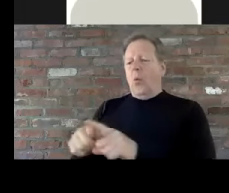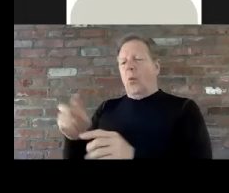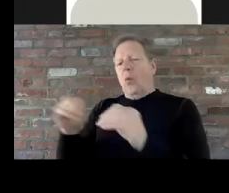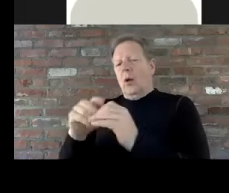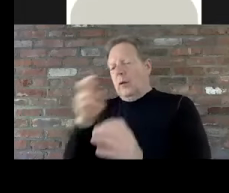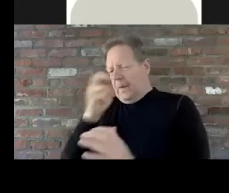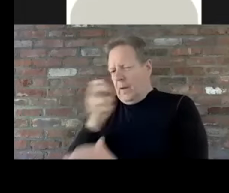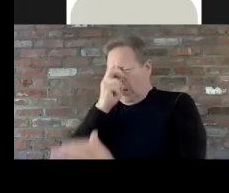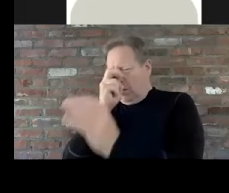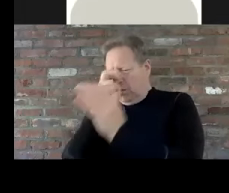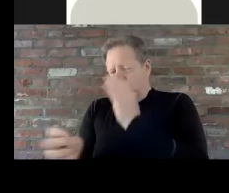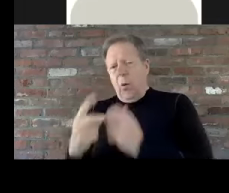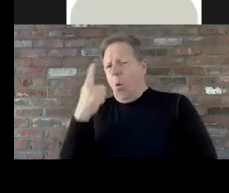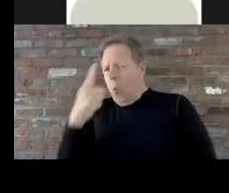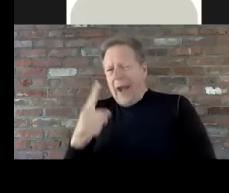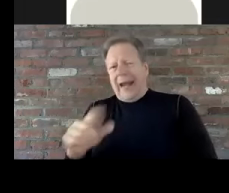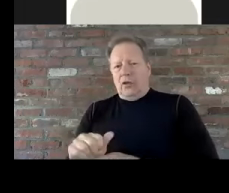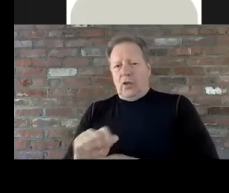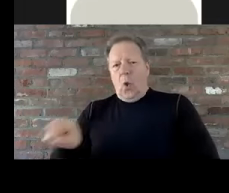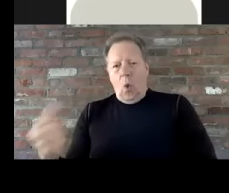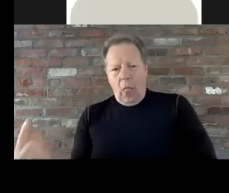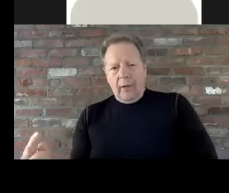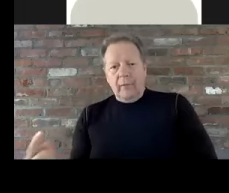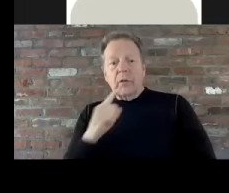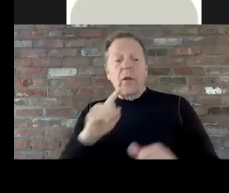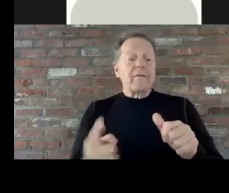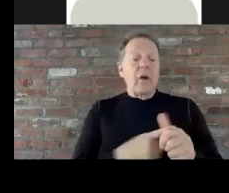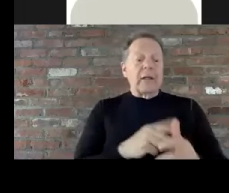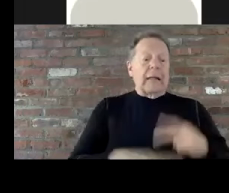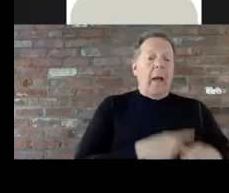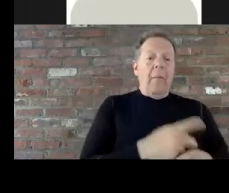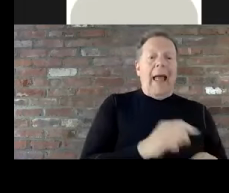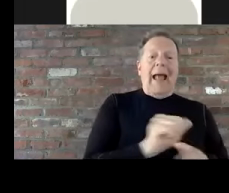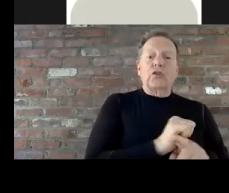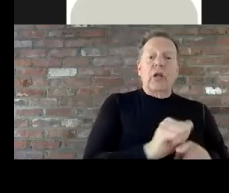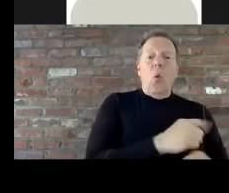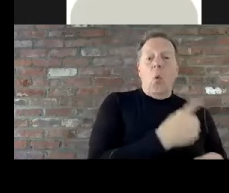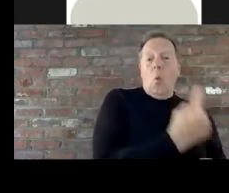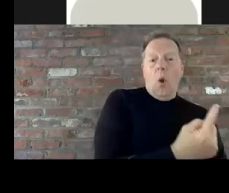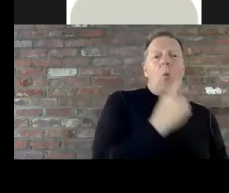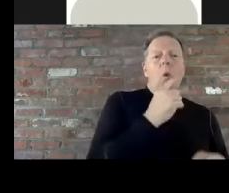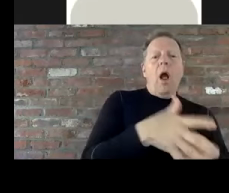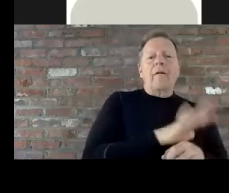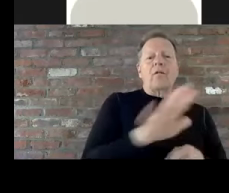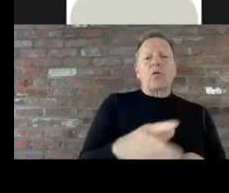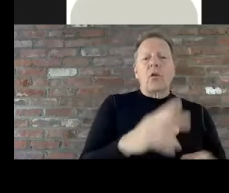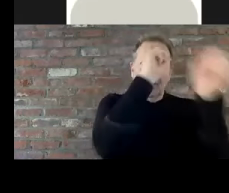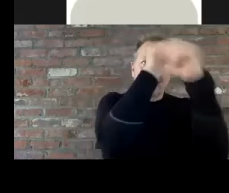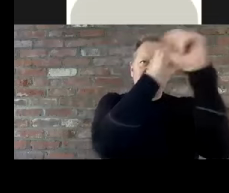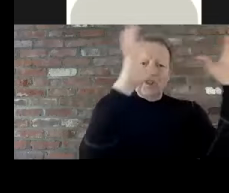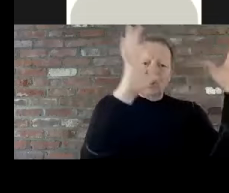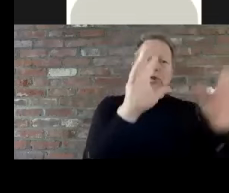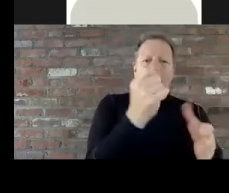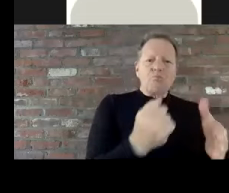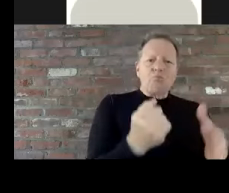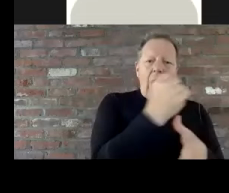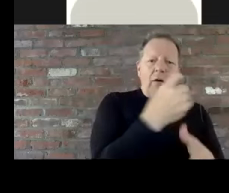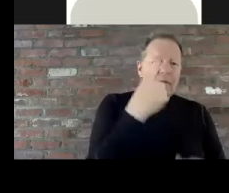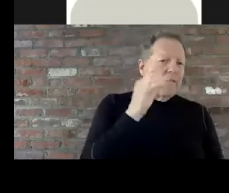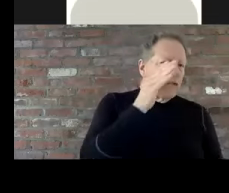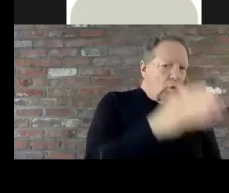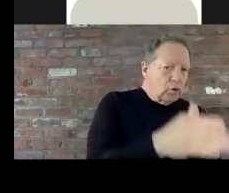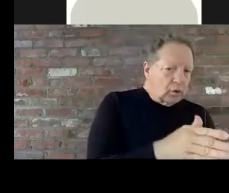into 1 exercise. For the first type, exercise 1 will cover your vision and priorities for the future